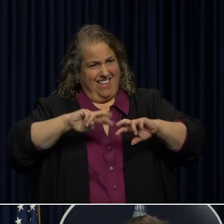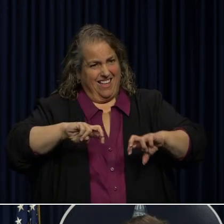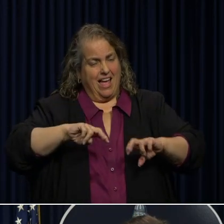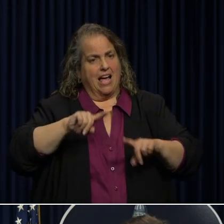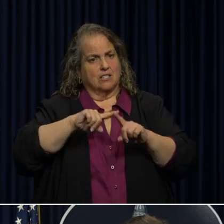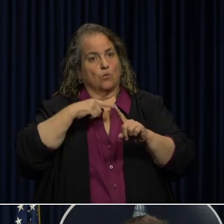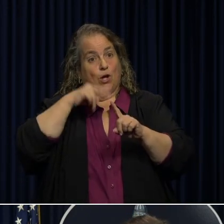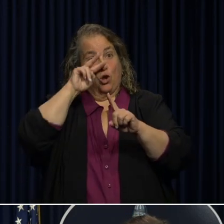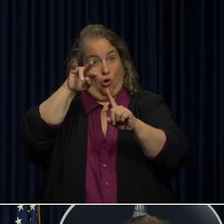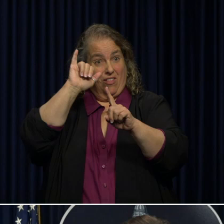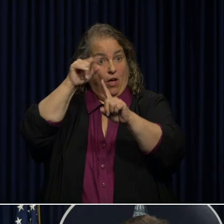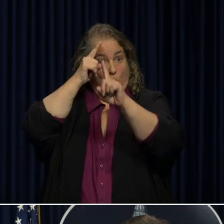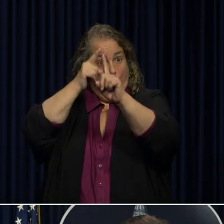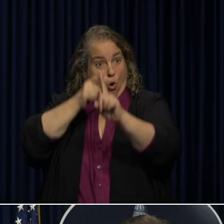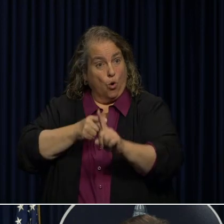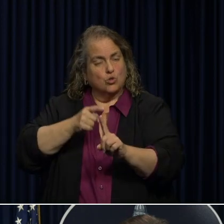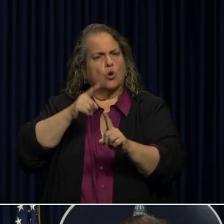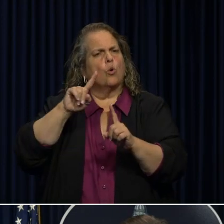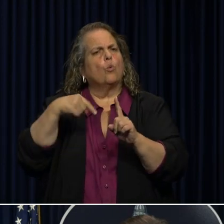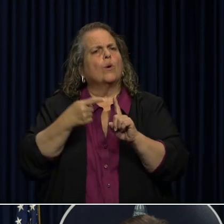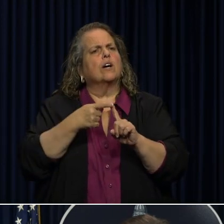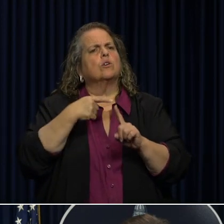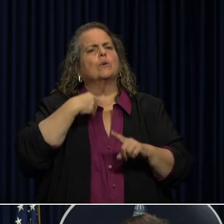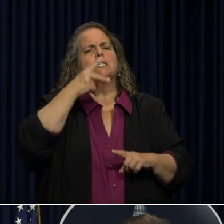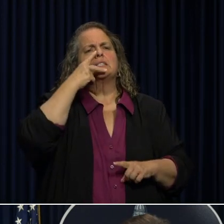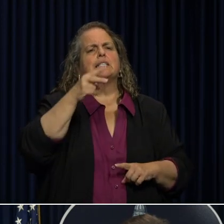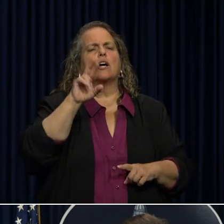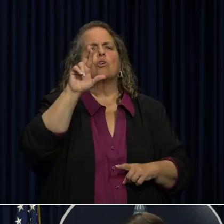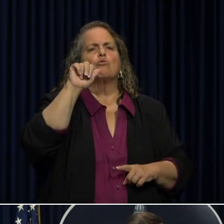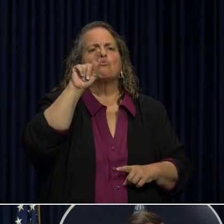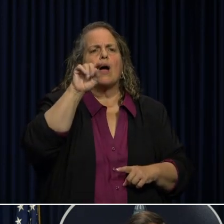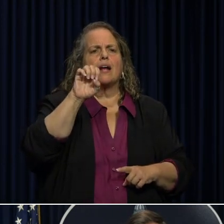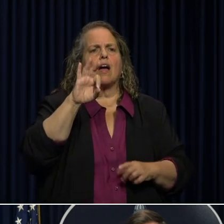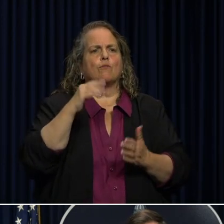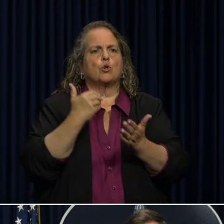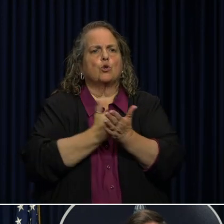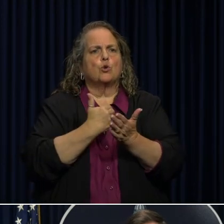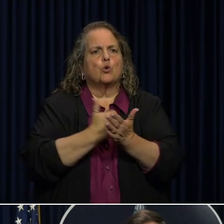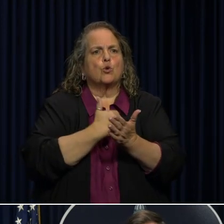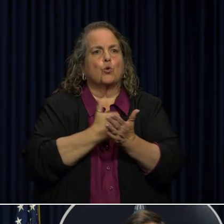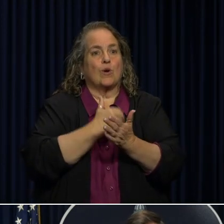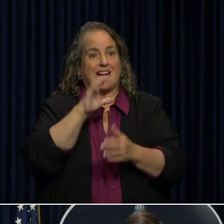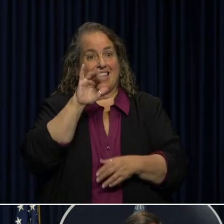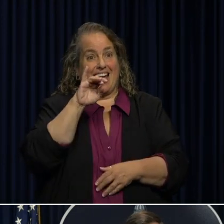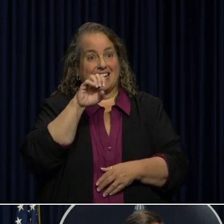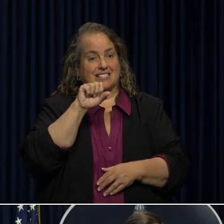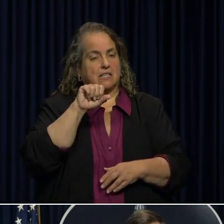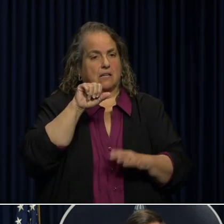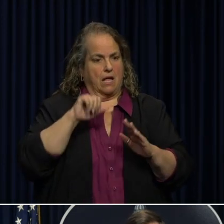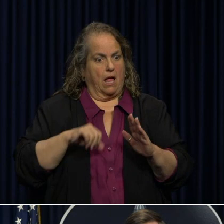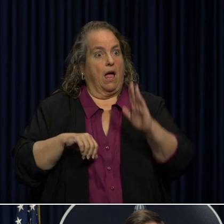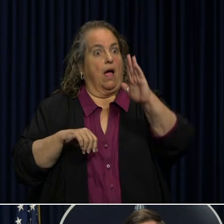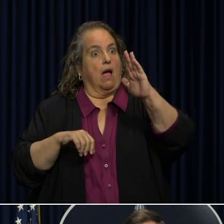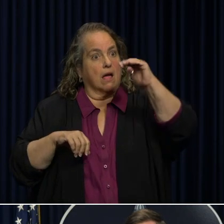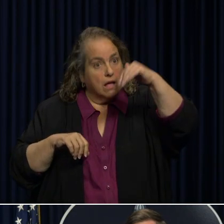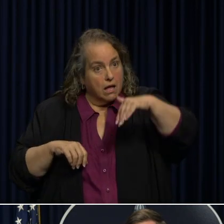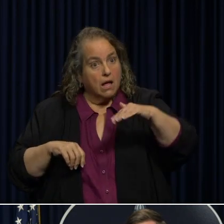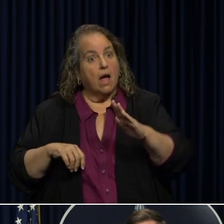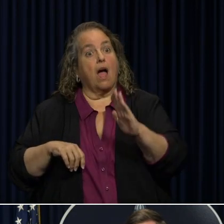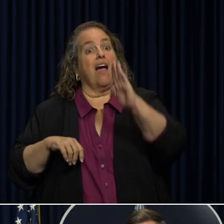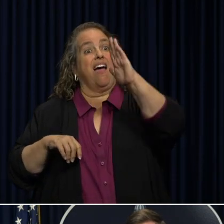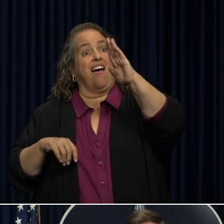benchmarks is when do we see, a rate of new cases not kind of on a plateau going up and down, but when we can actually see